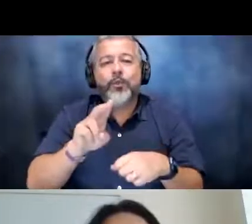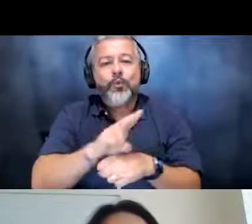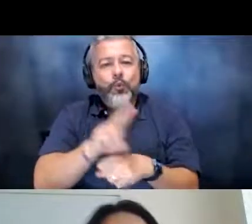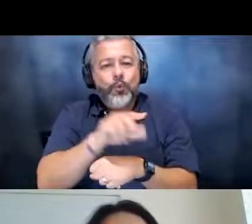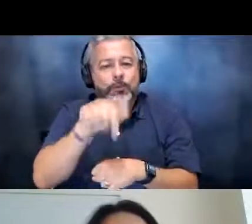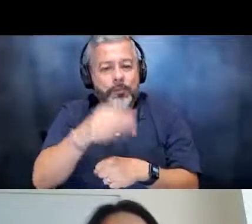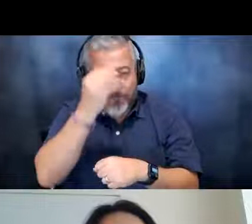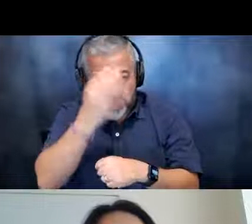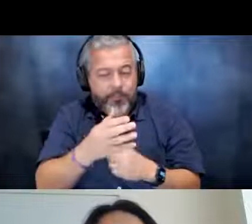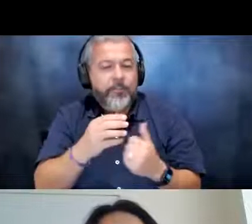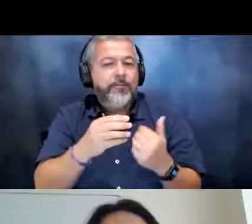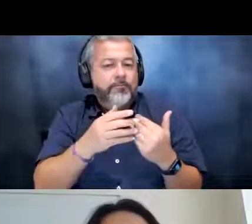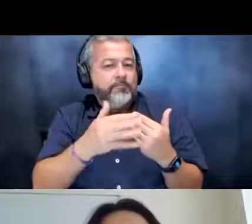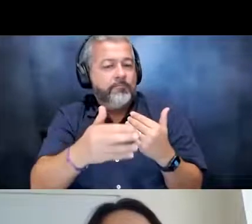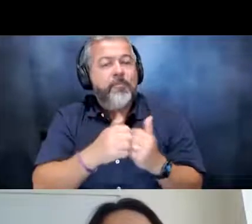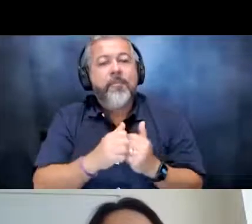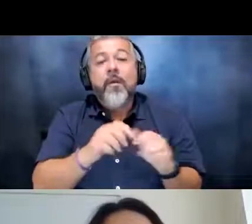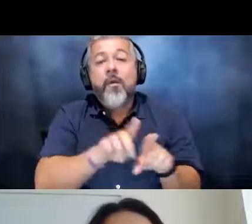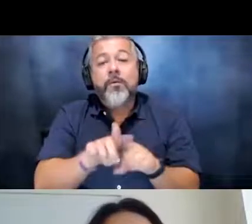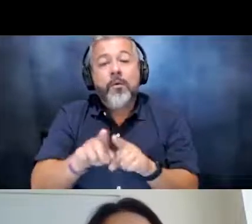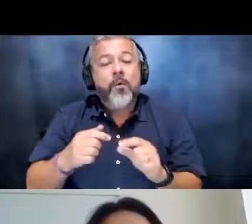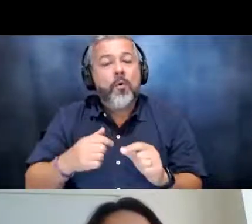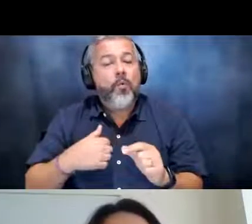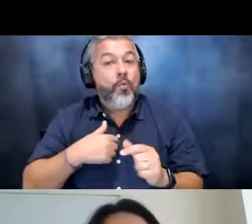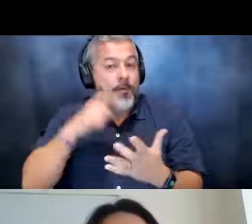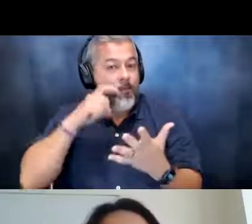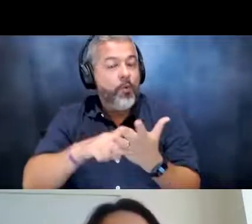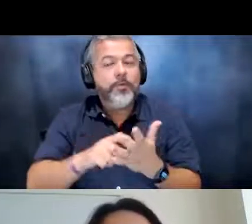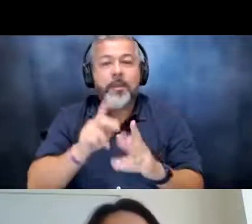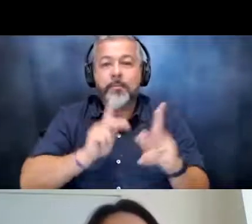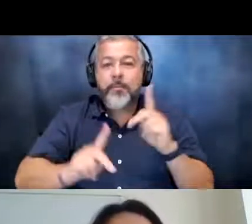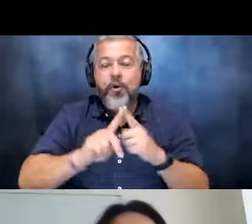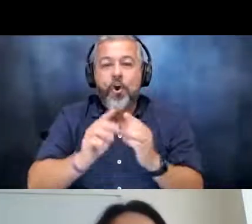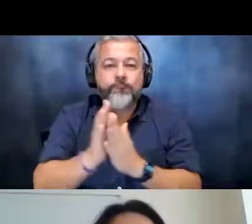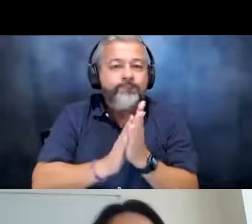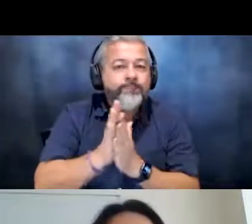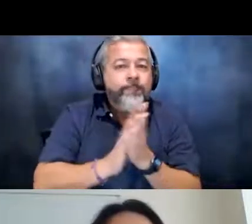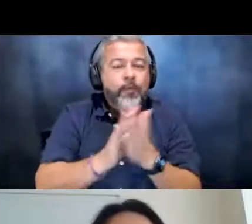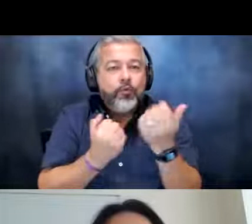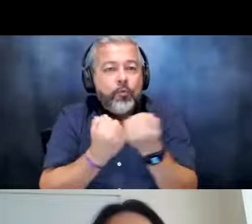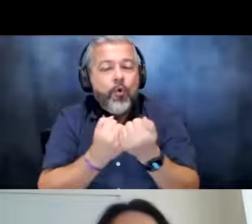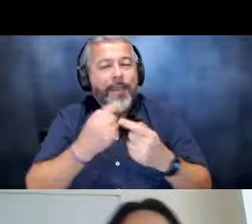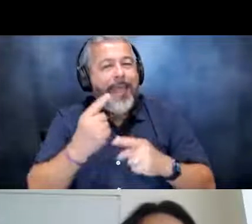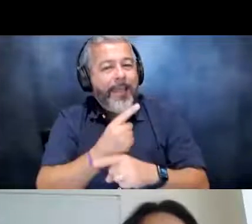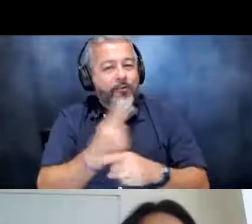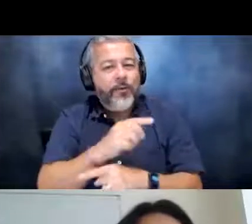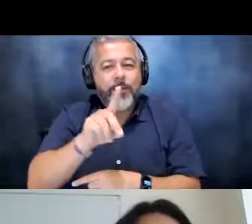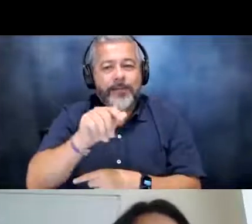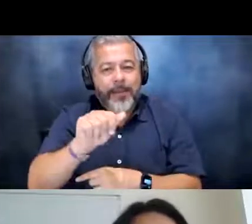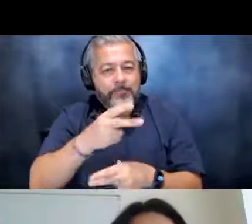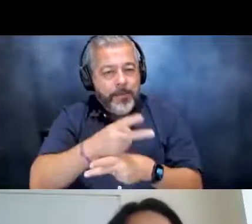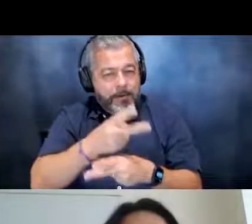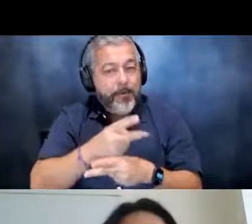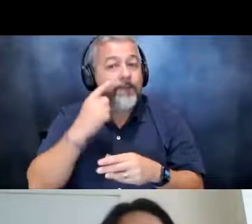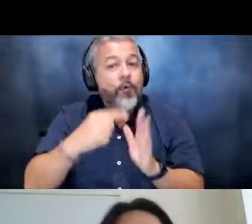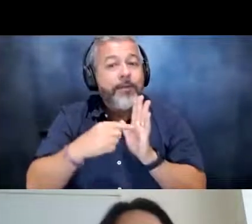We also want, or we also see that they are eager to support accurate data maintenance, and they hope that R&Rs, for